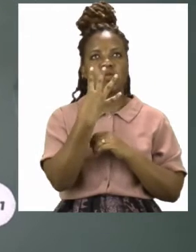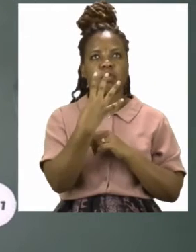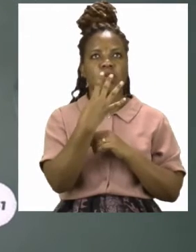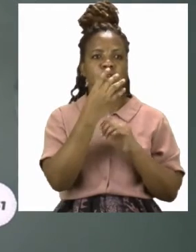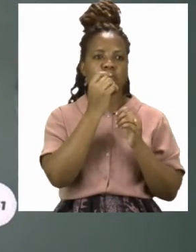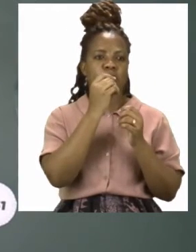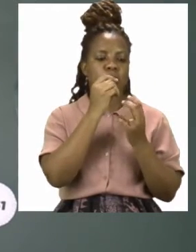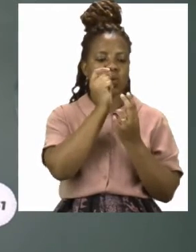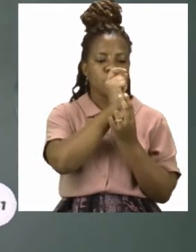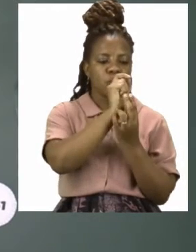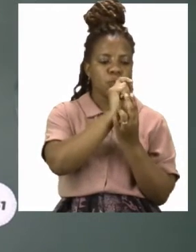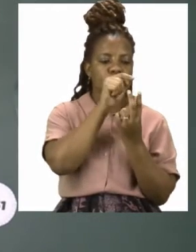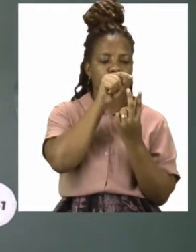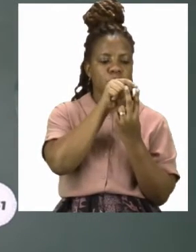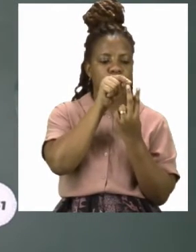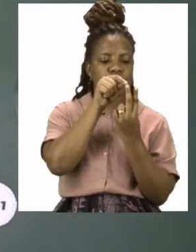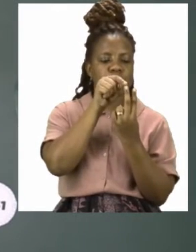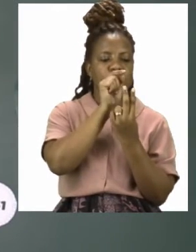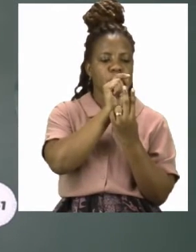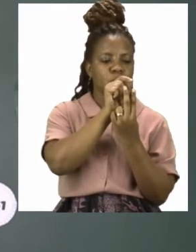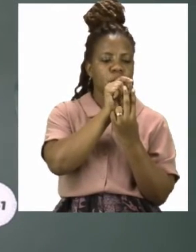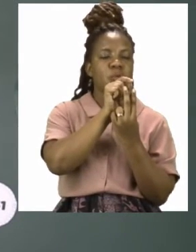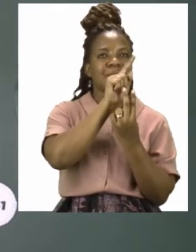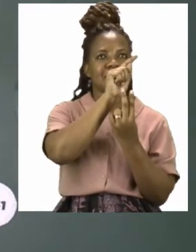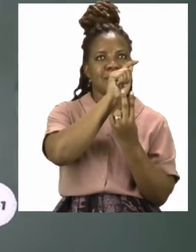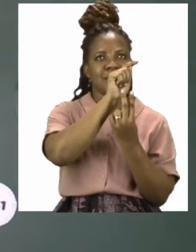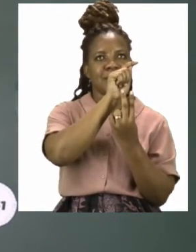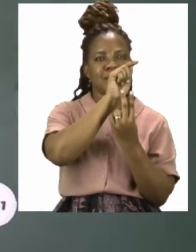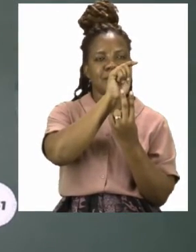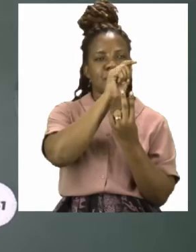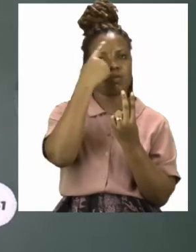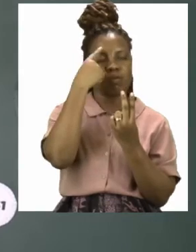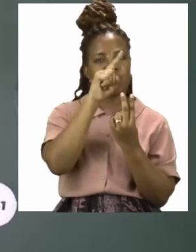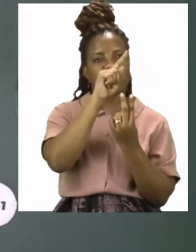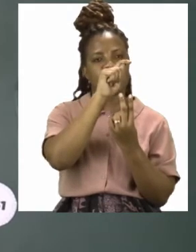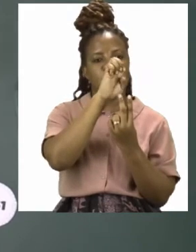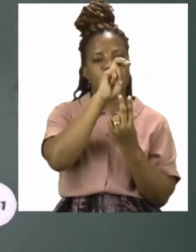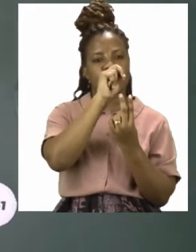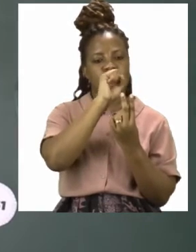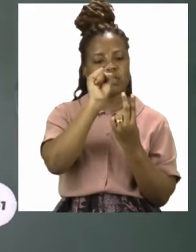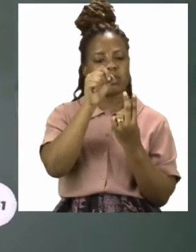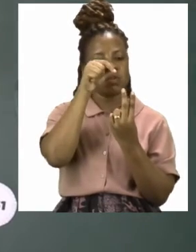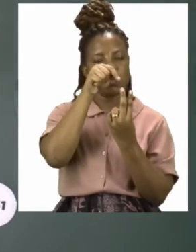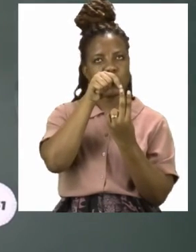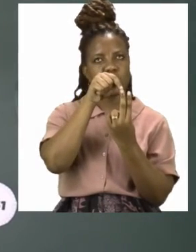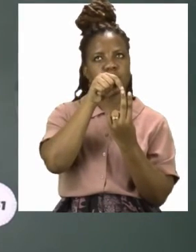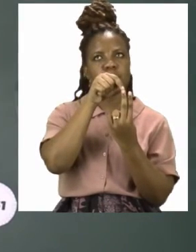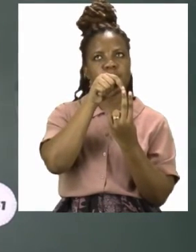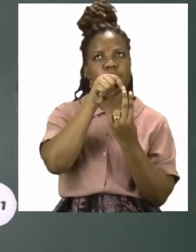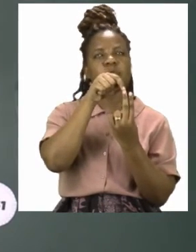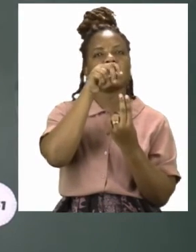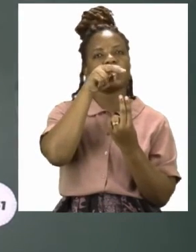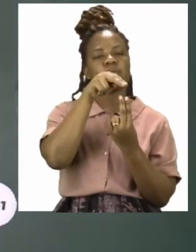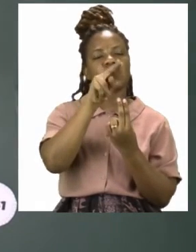And then, mark my unit, which is on top of my four. So, now I have my tens